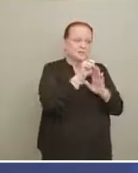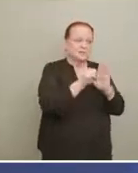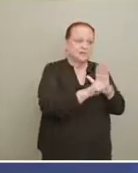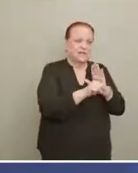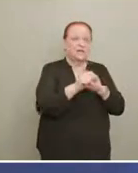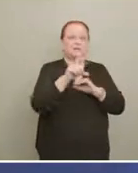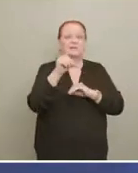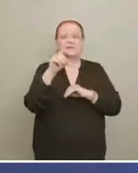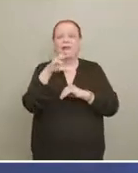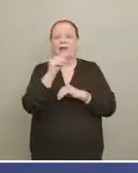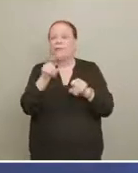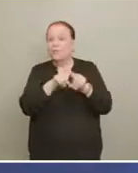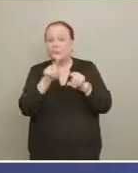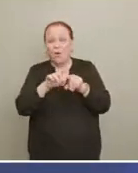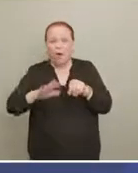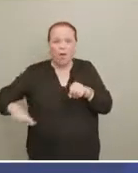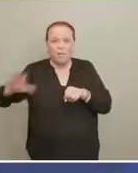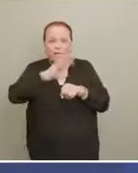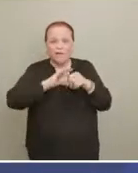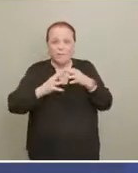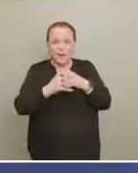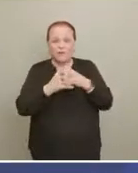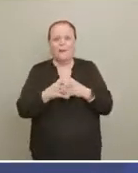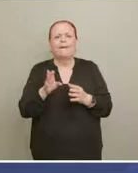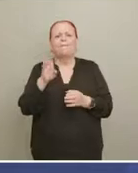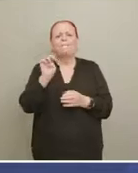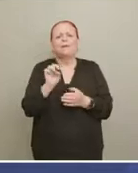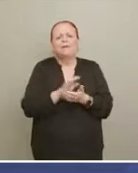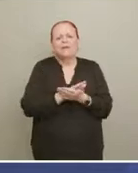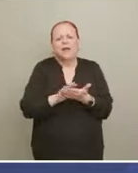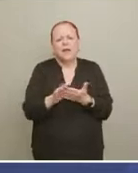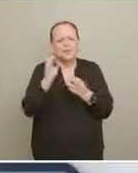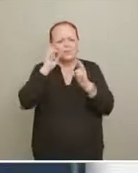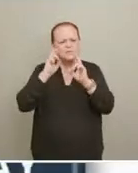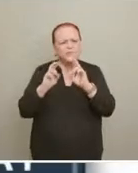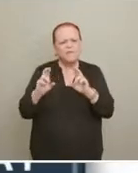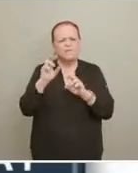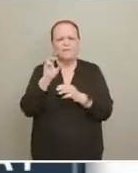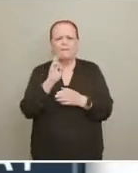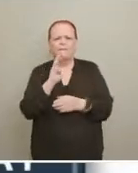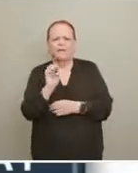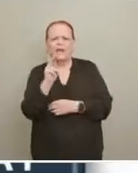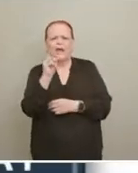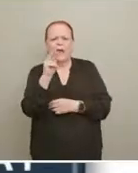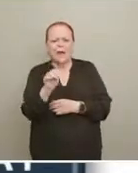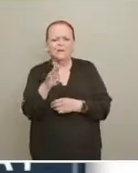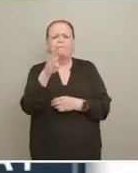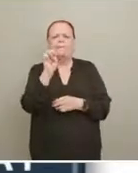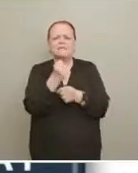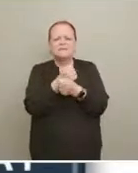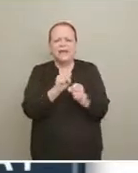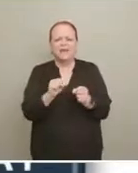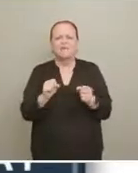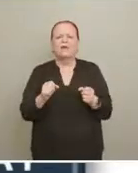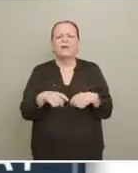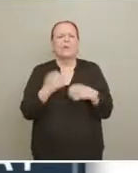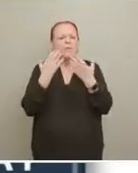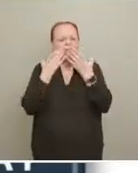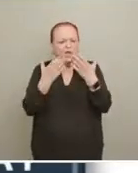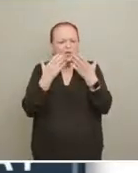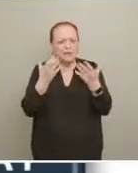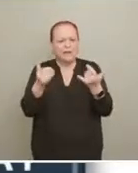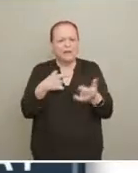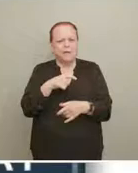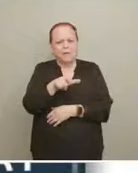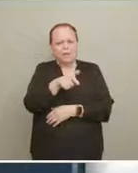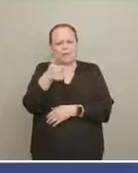to each other, be accepting of each other, be respectful towards each other, and be safe. So with that, thank you. I will turn